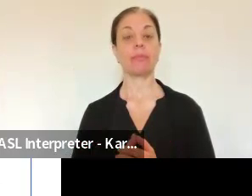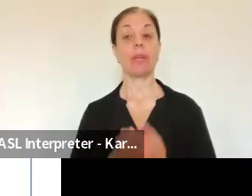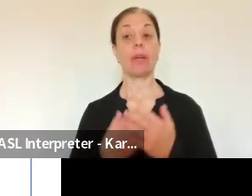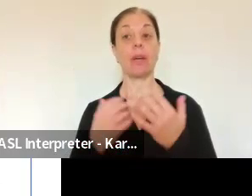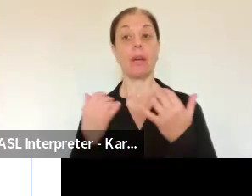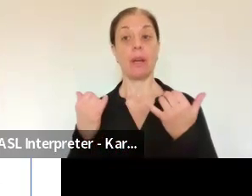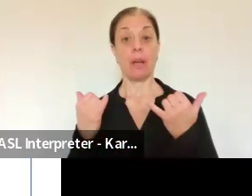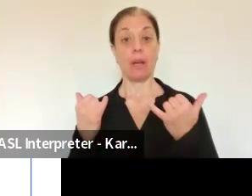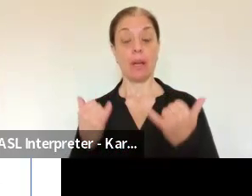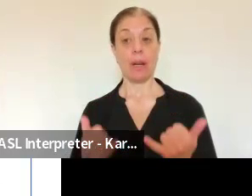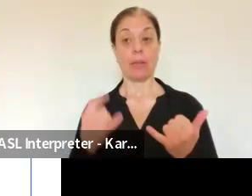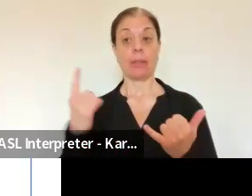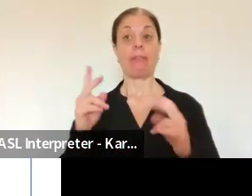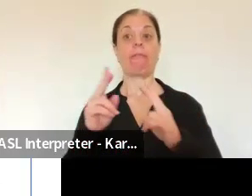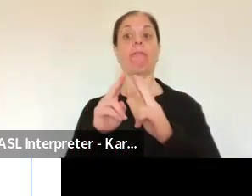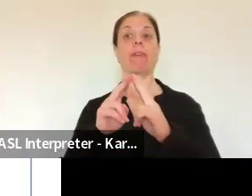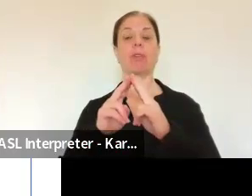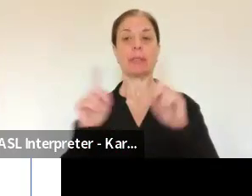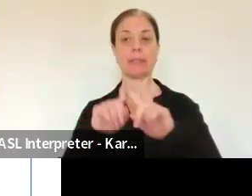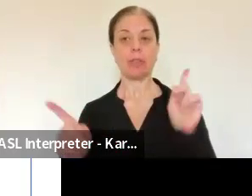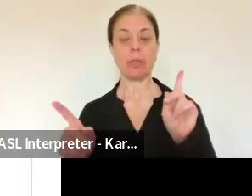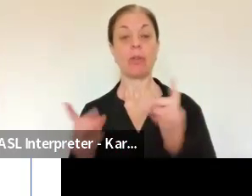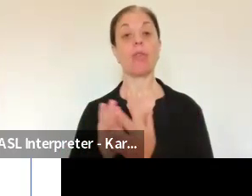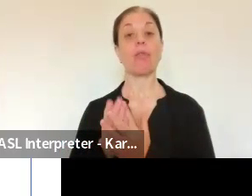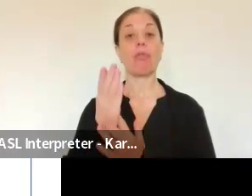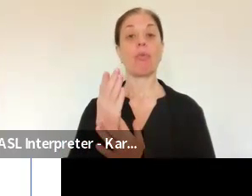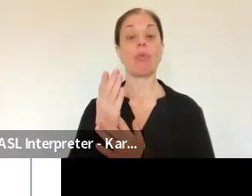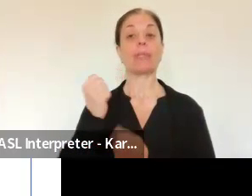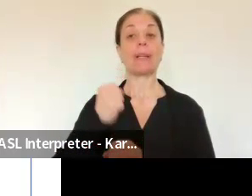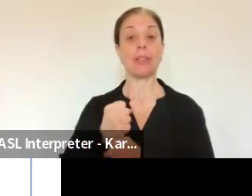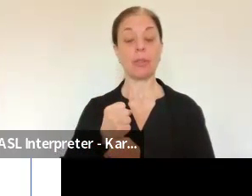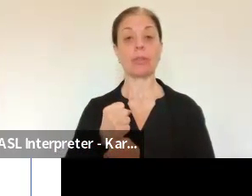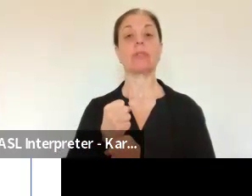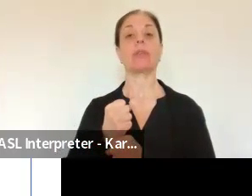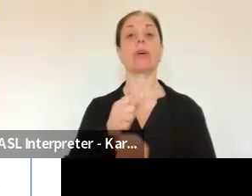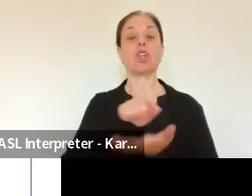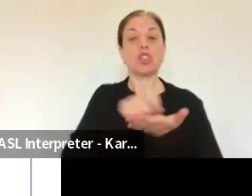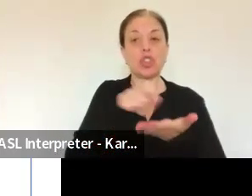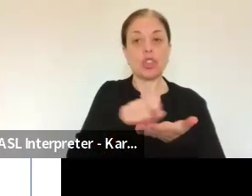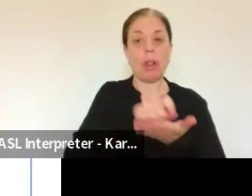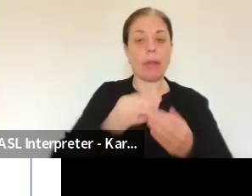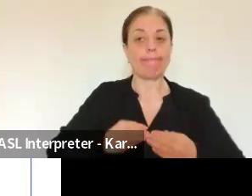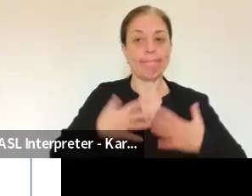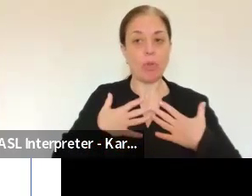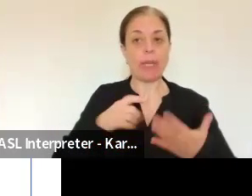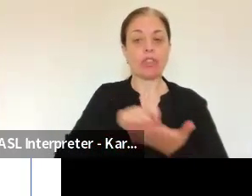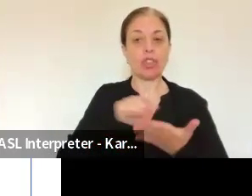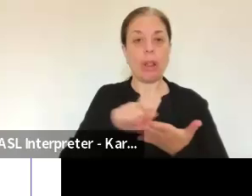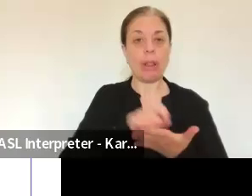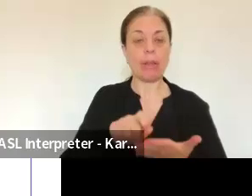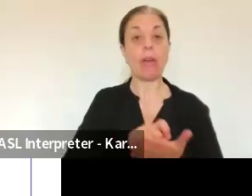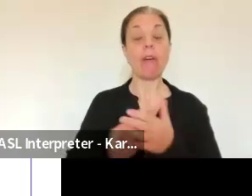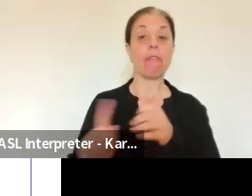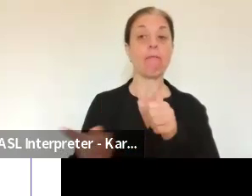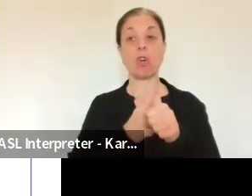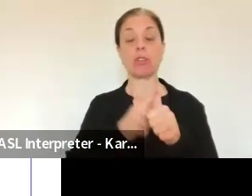Now for something very different. Through a decade of moving journal entries, Mallory Smith gives a firsthand account